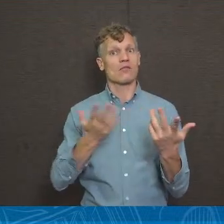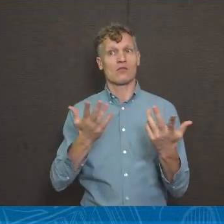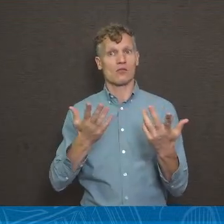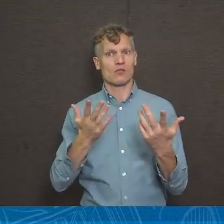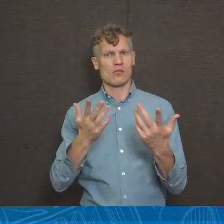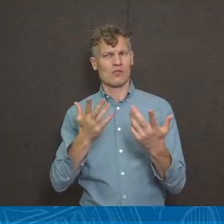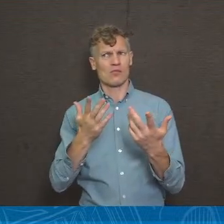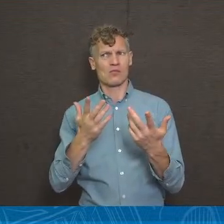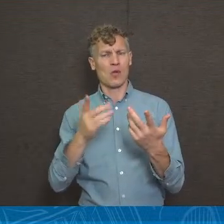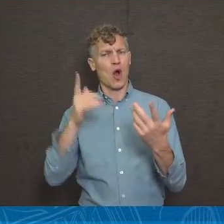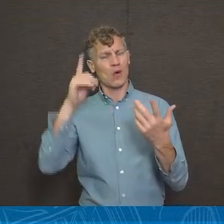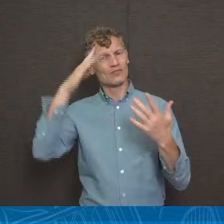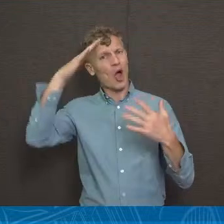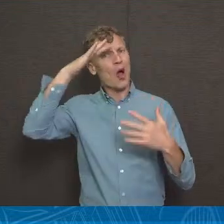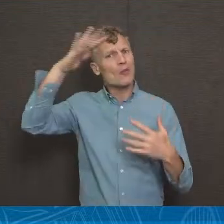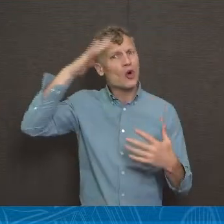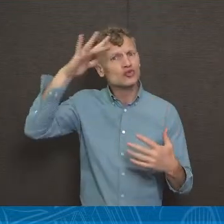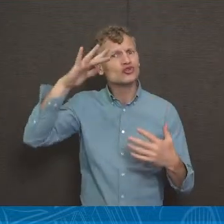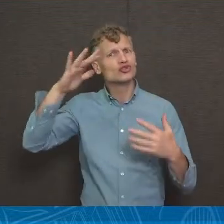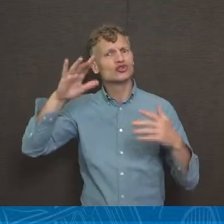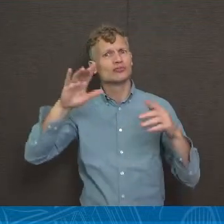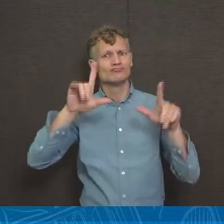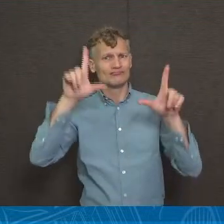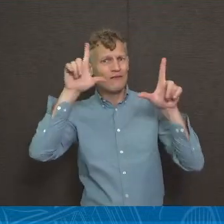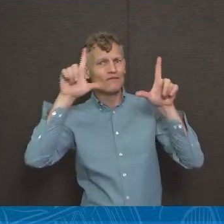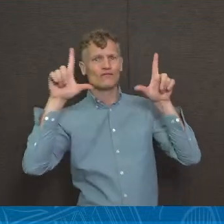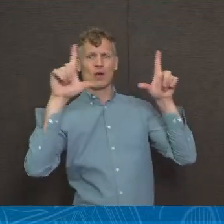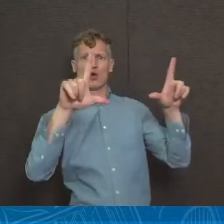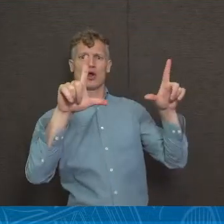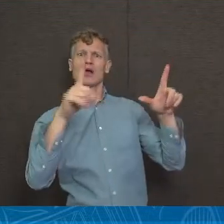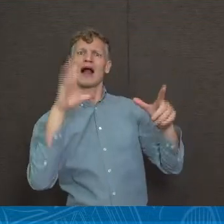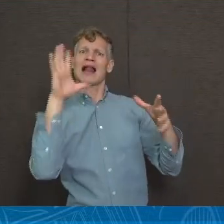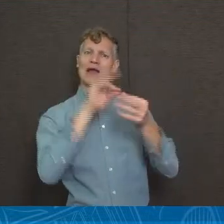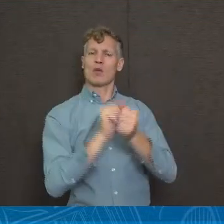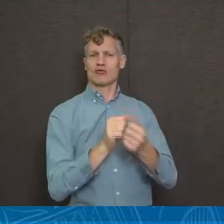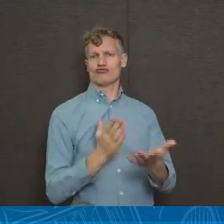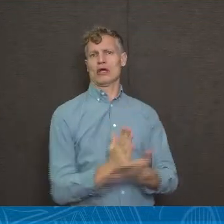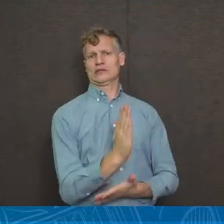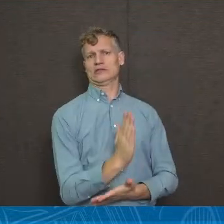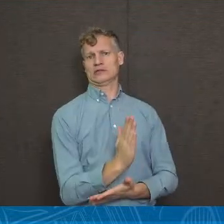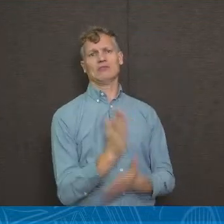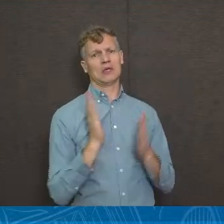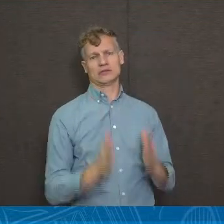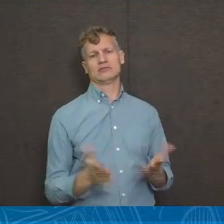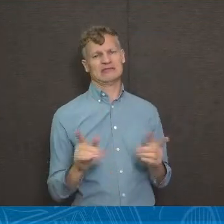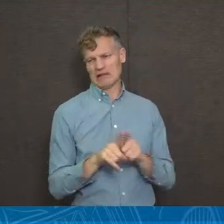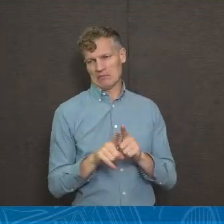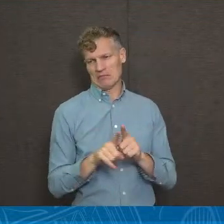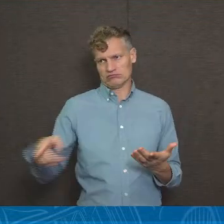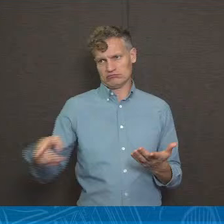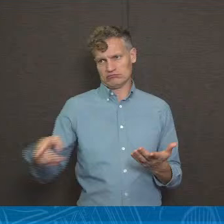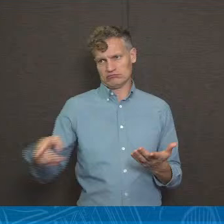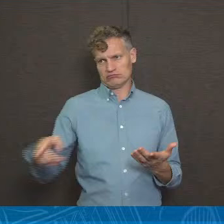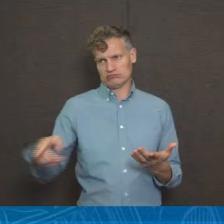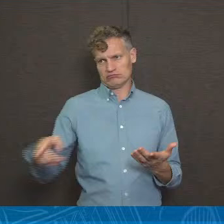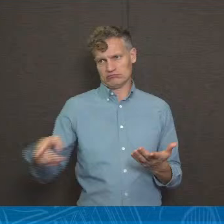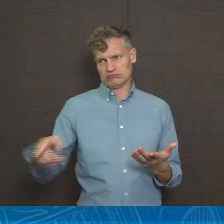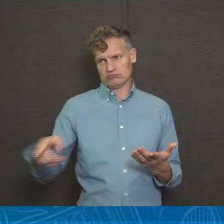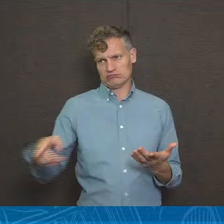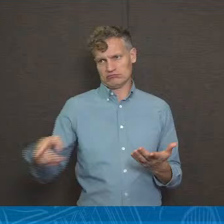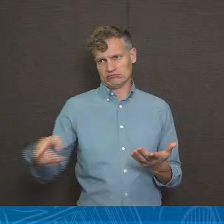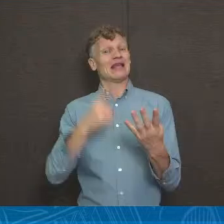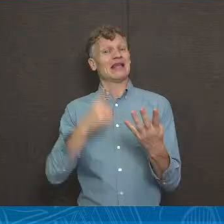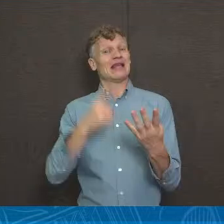today, and that makes sense with international developments. And finally, we need to be thinking about prevention. So we need about who